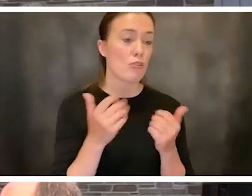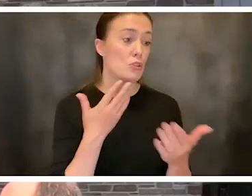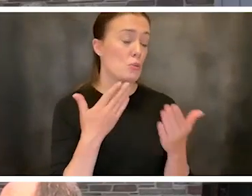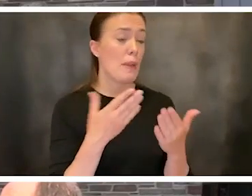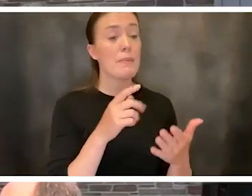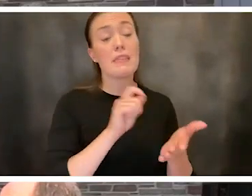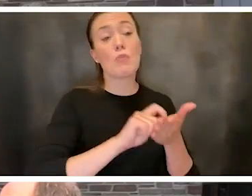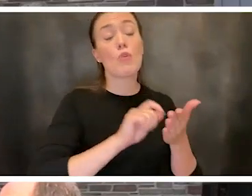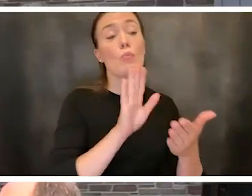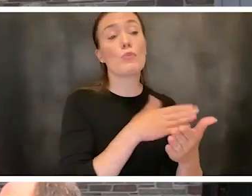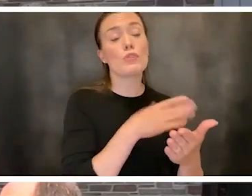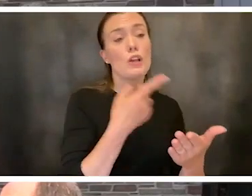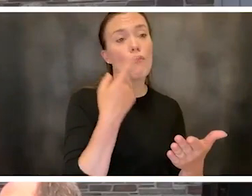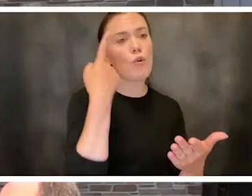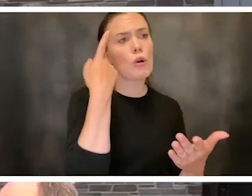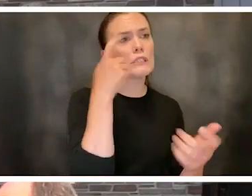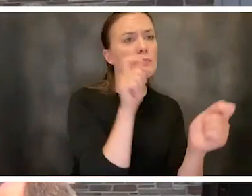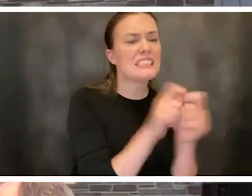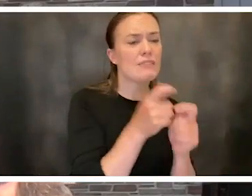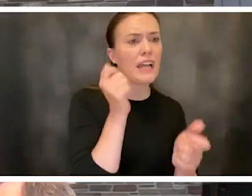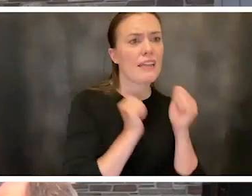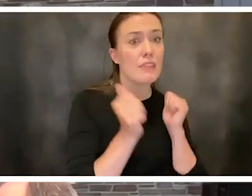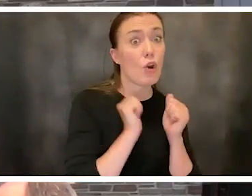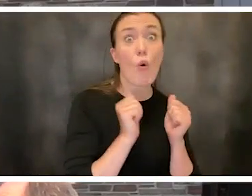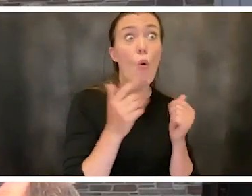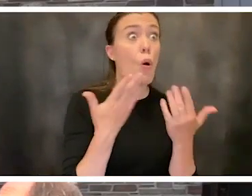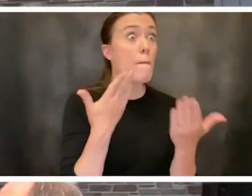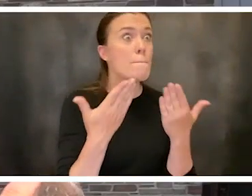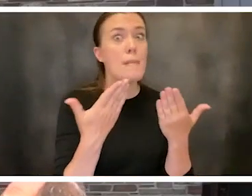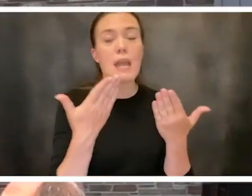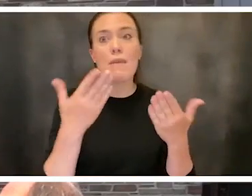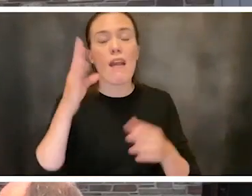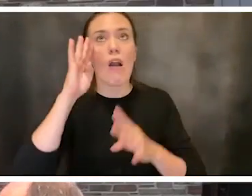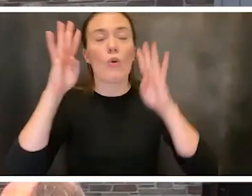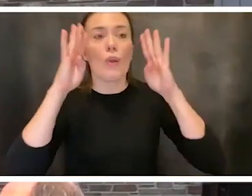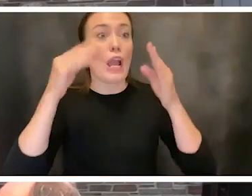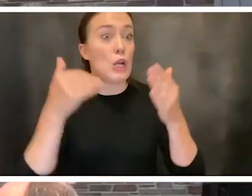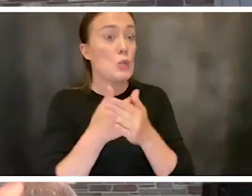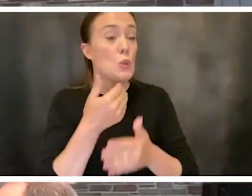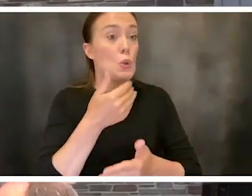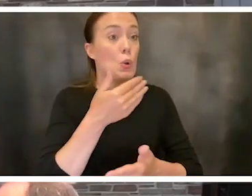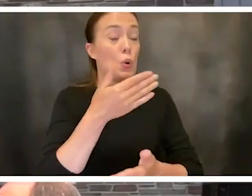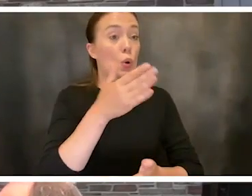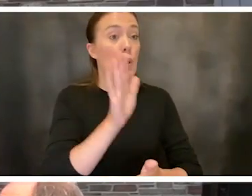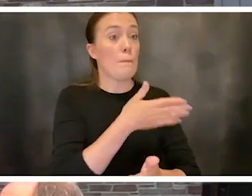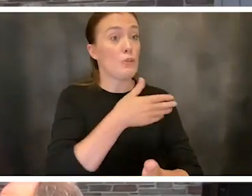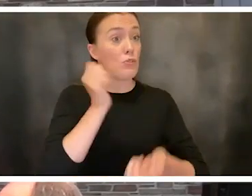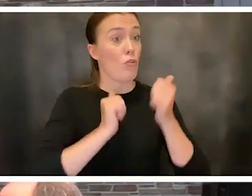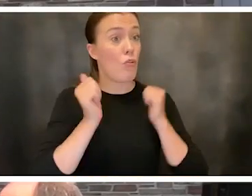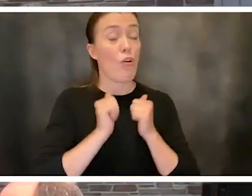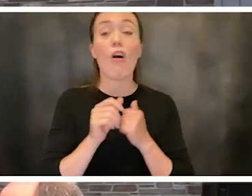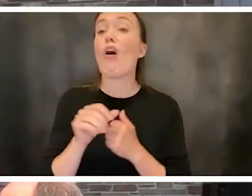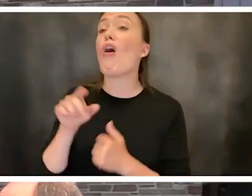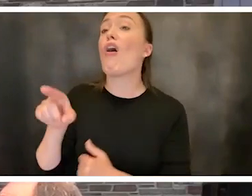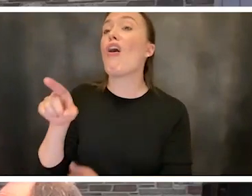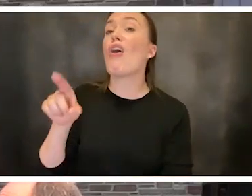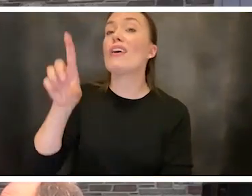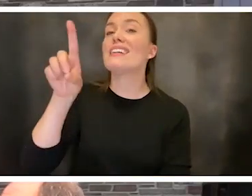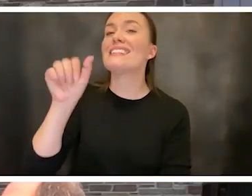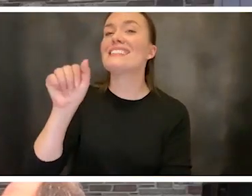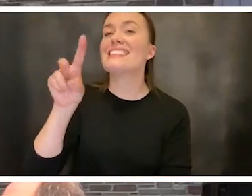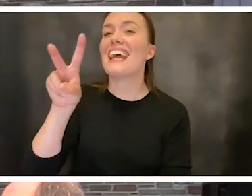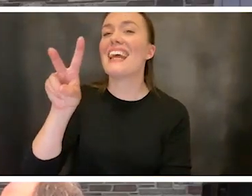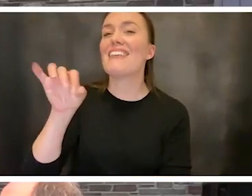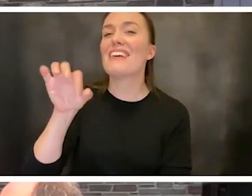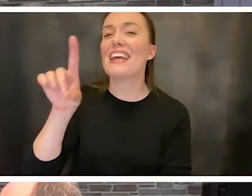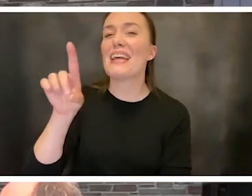or branching into writing a new kind of musical that has a new kind of sound. So, right. so that's so something. Burns Utopia. Yes, as a perfect yeah. example just came out of net.